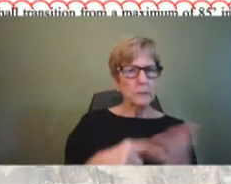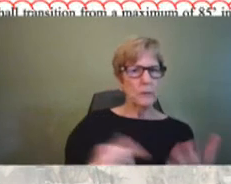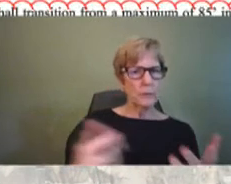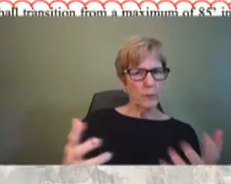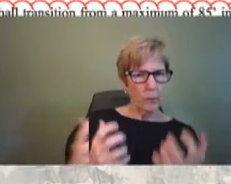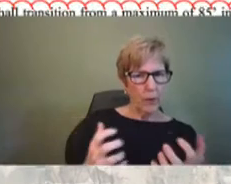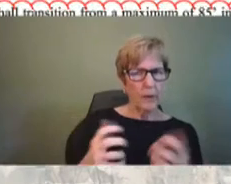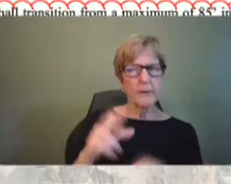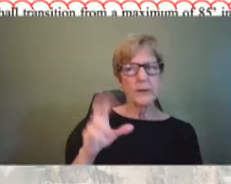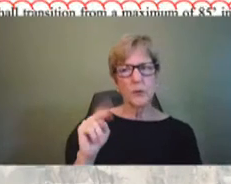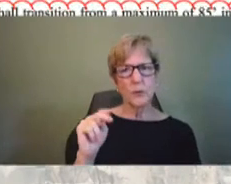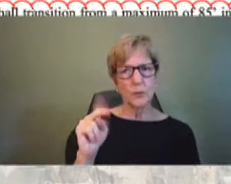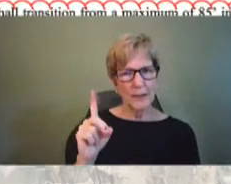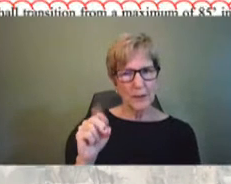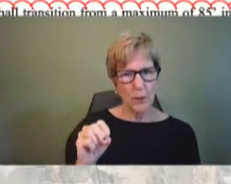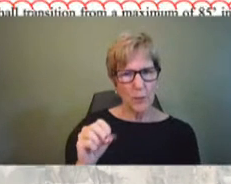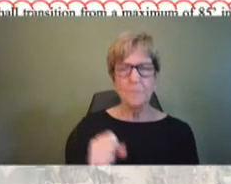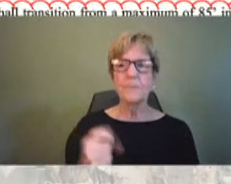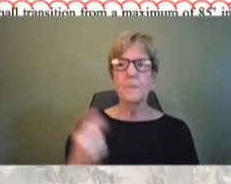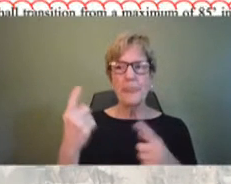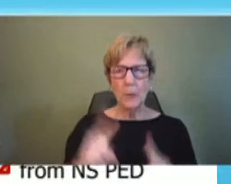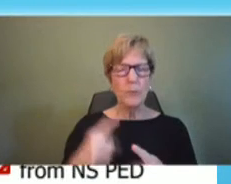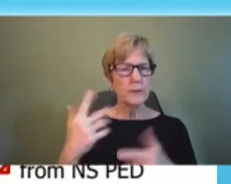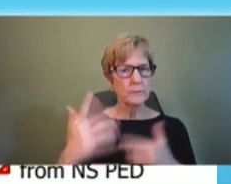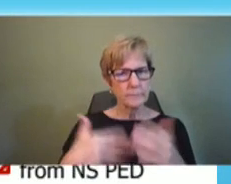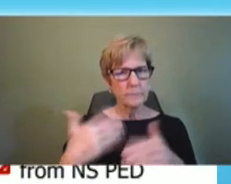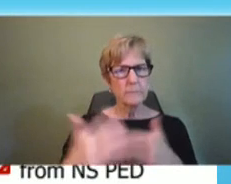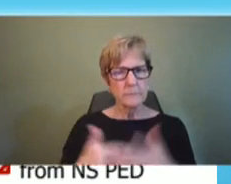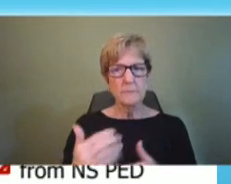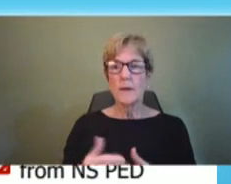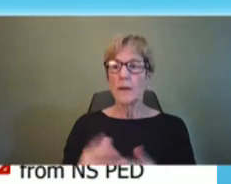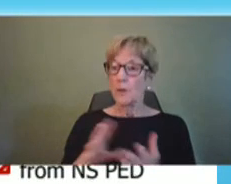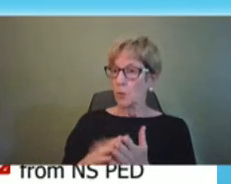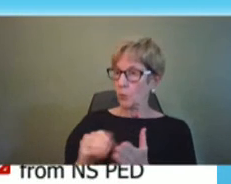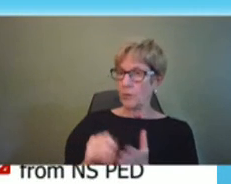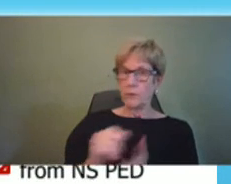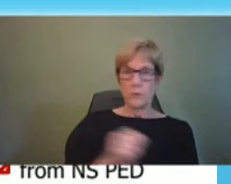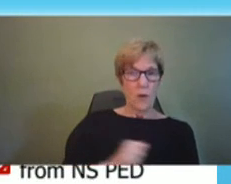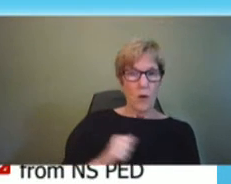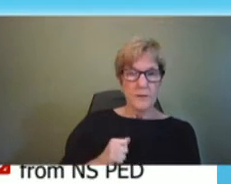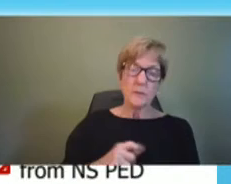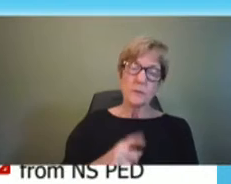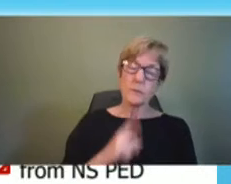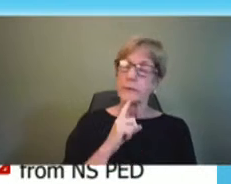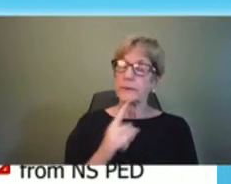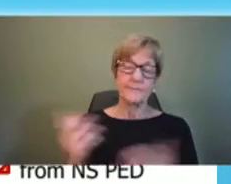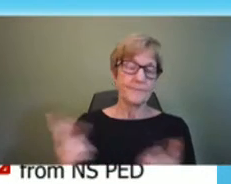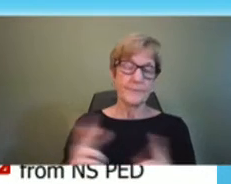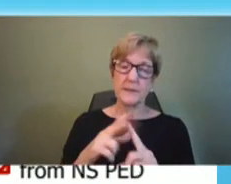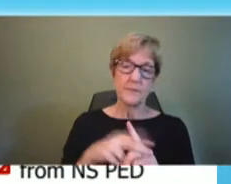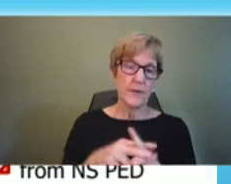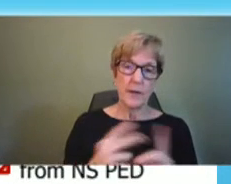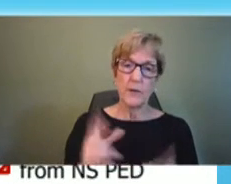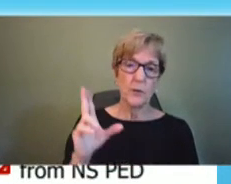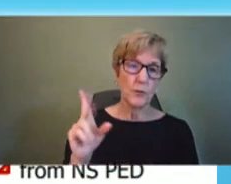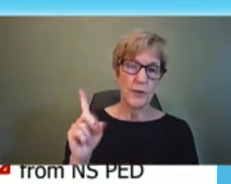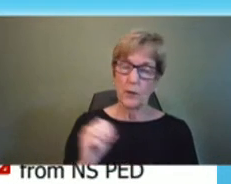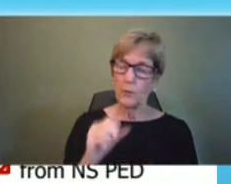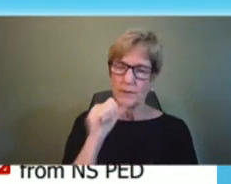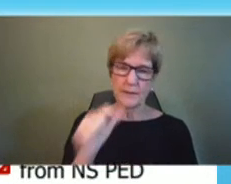Udo and as we work through it as we educated ourselves you know that time frankly the time we filed the Udo was not